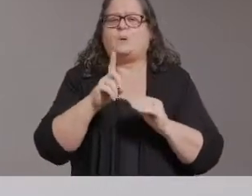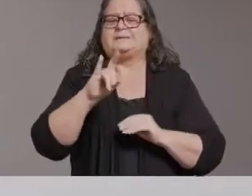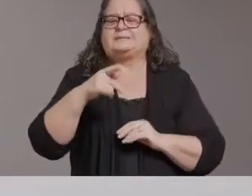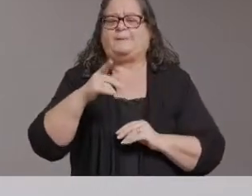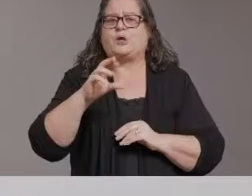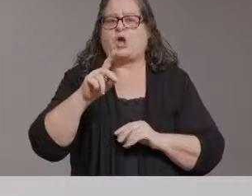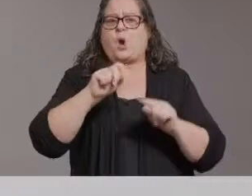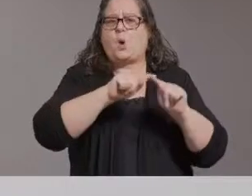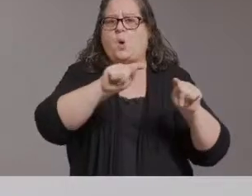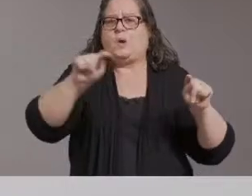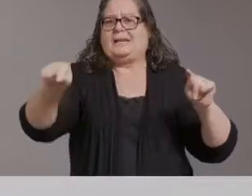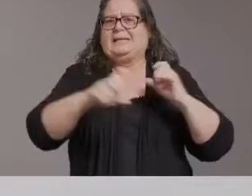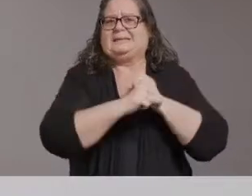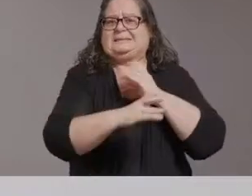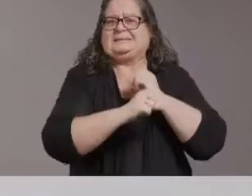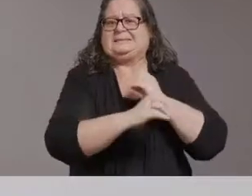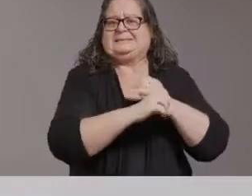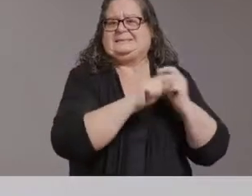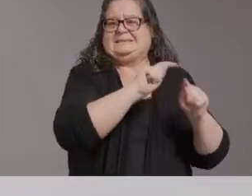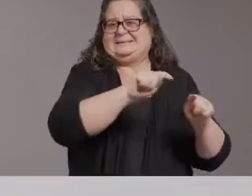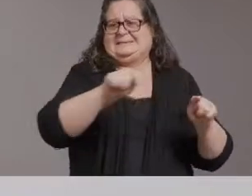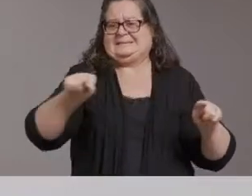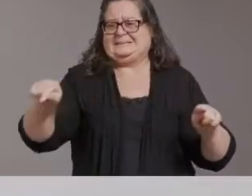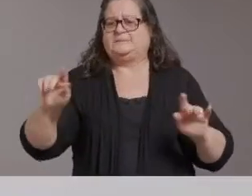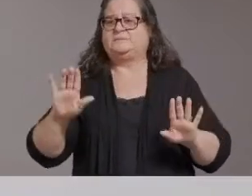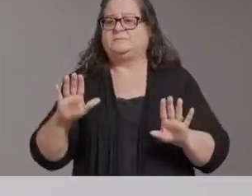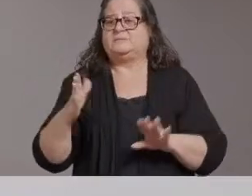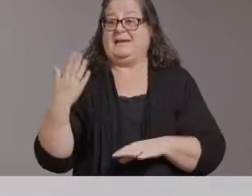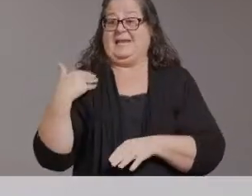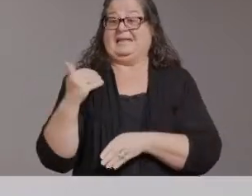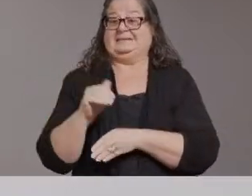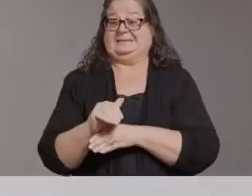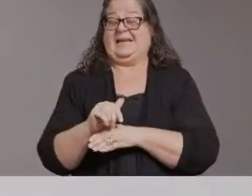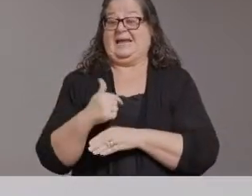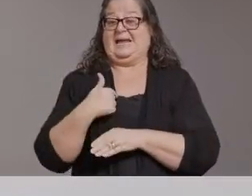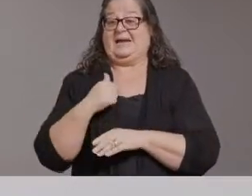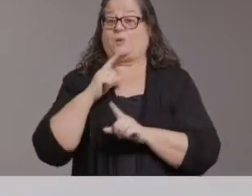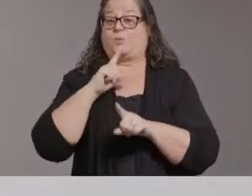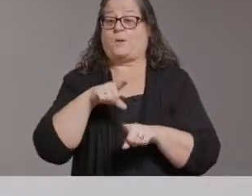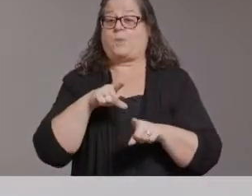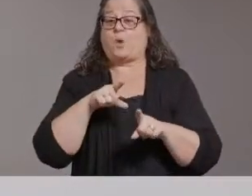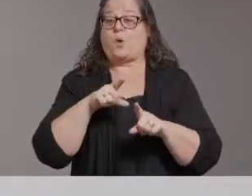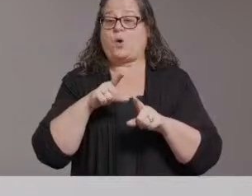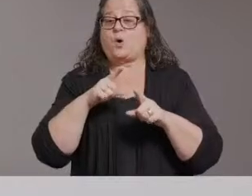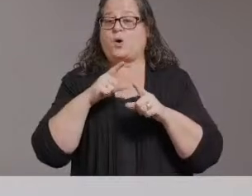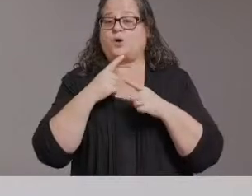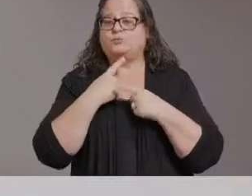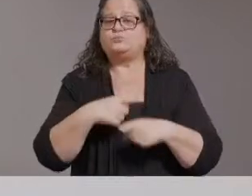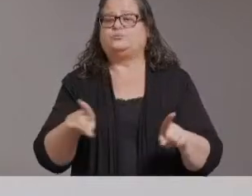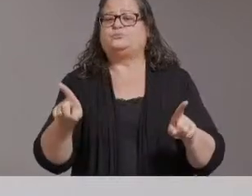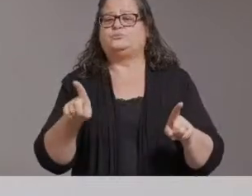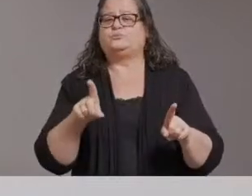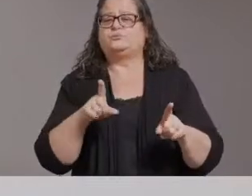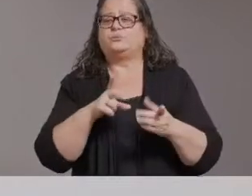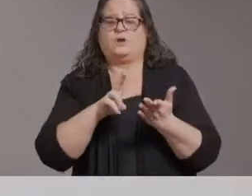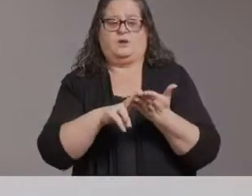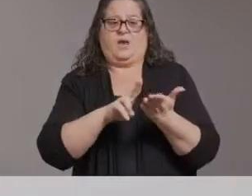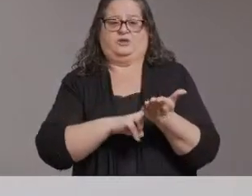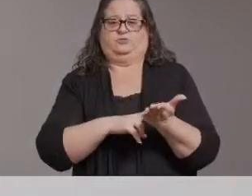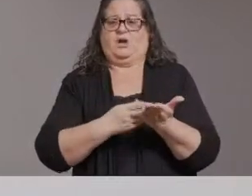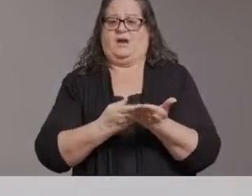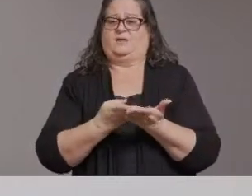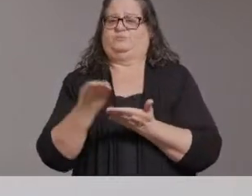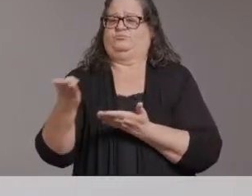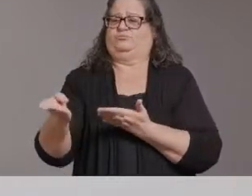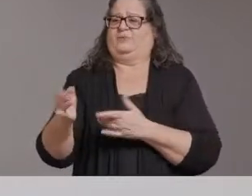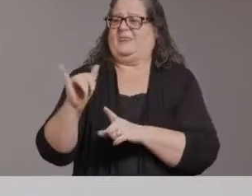thing for going as a no-bid contract to somebody who has worked for the governor in the past. Will Mario Diaz be in charge of